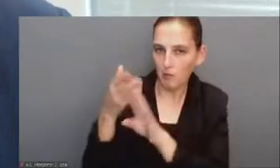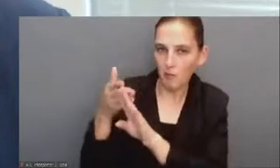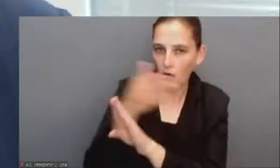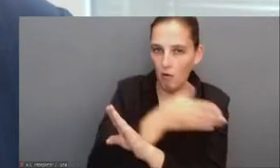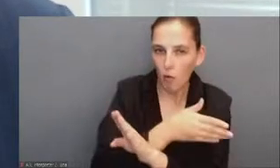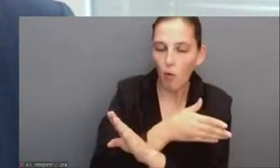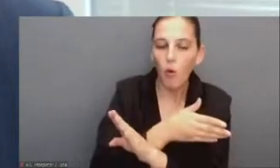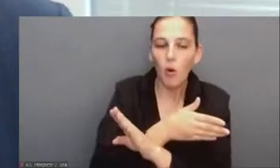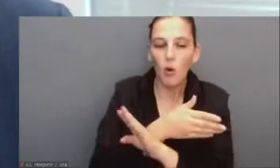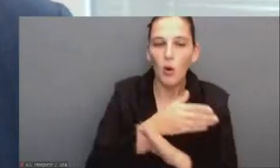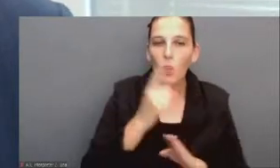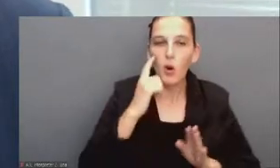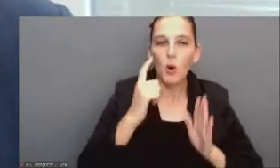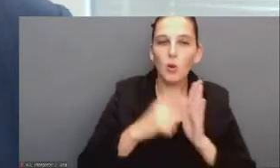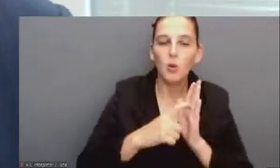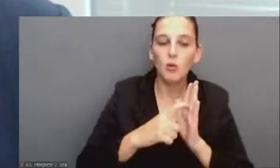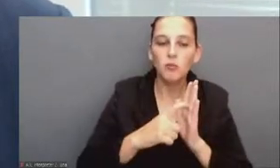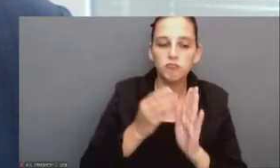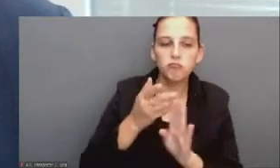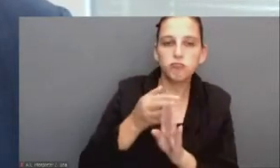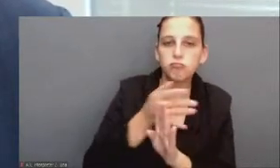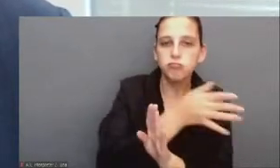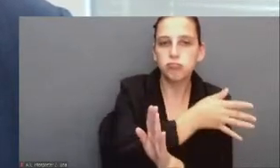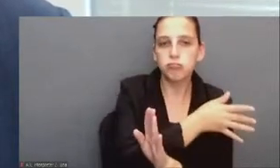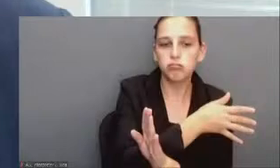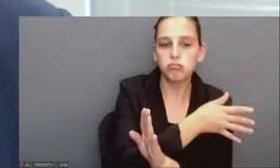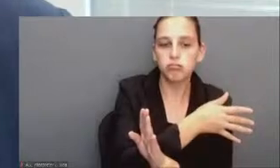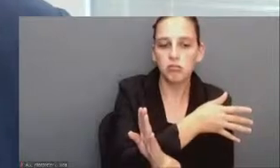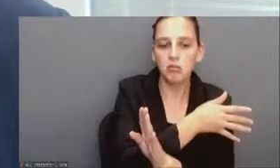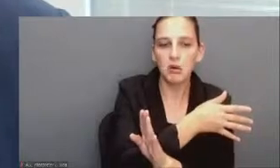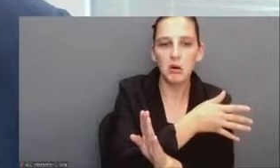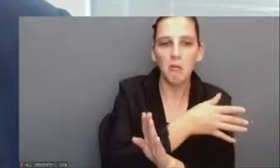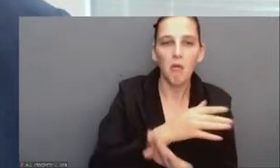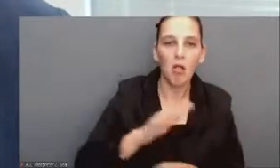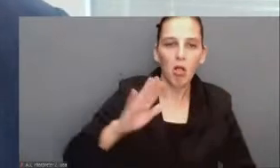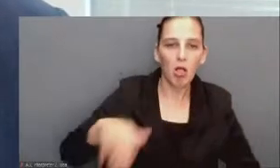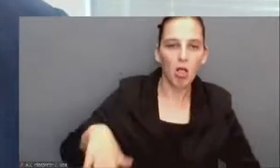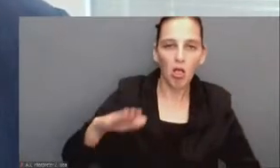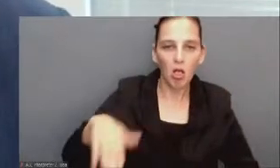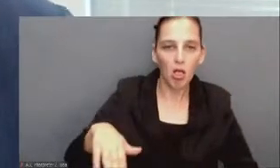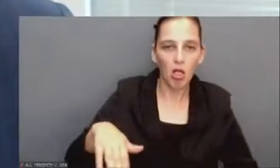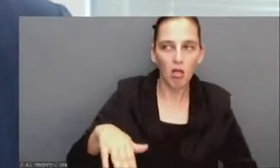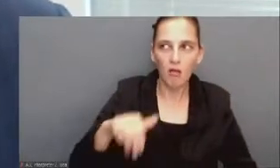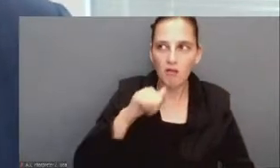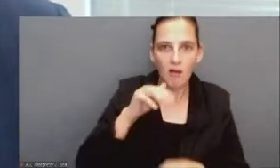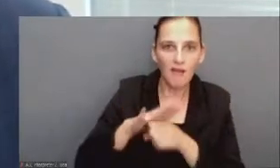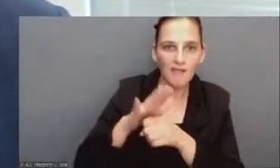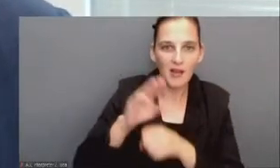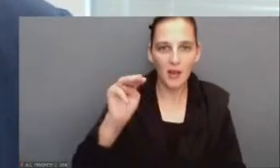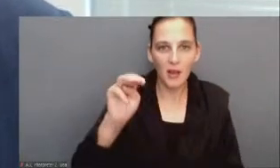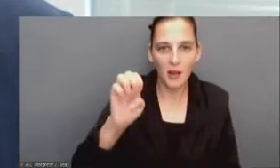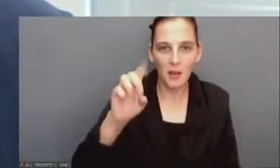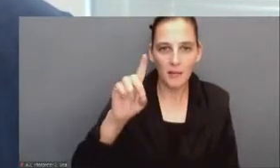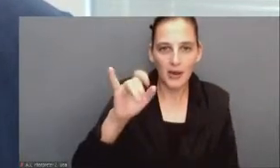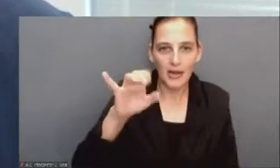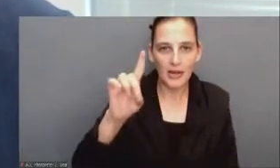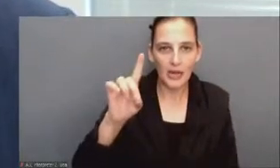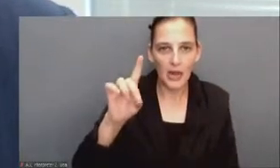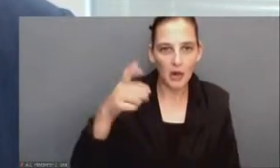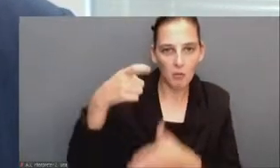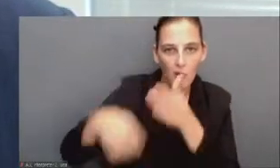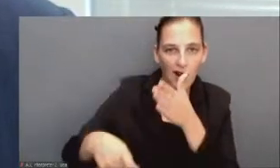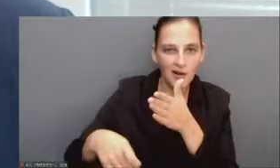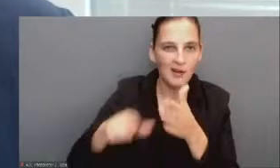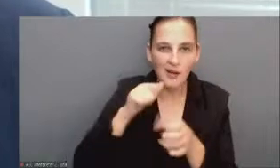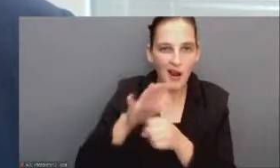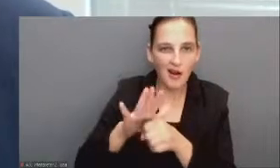of emphasis on ensuring that Medicaid rates are adequate to ensure access. That was something that was